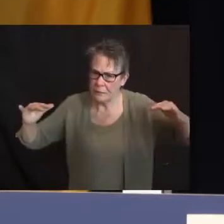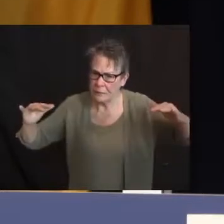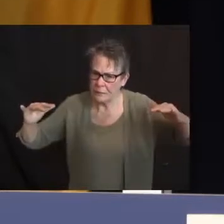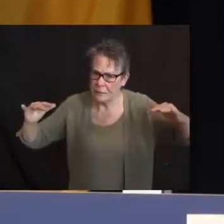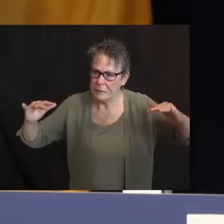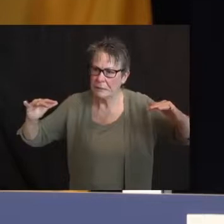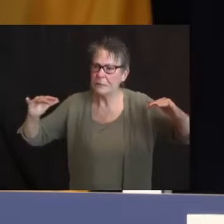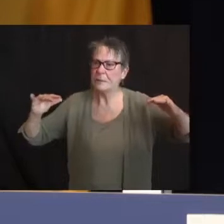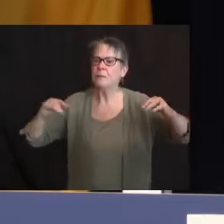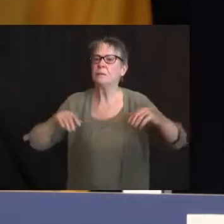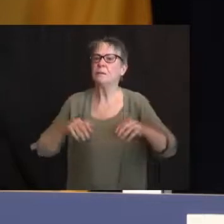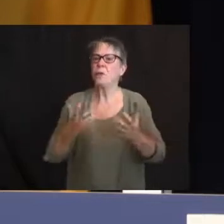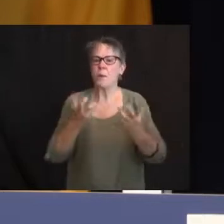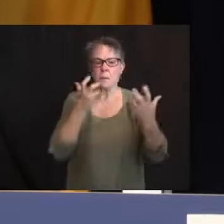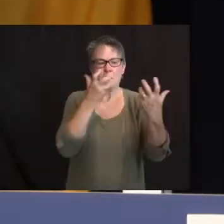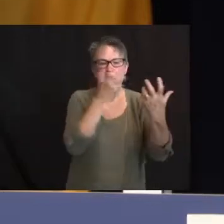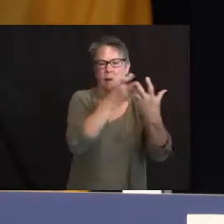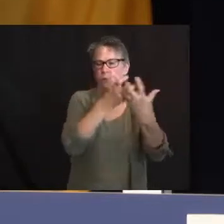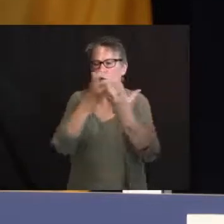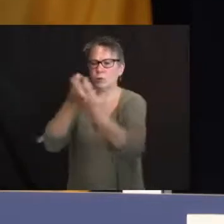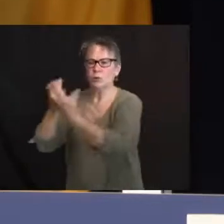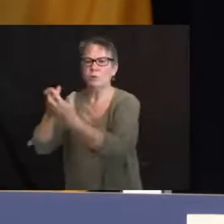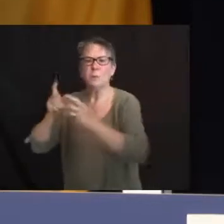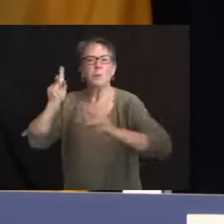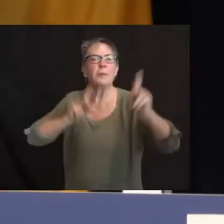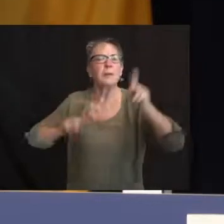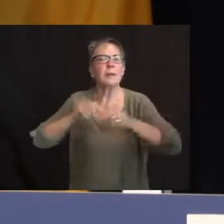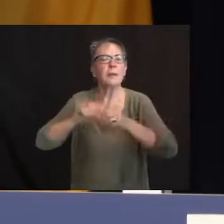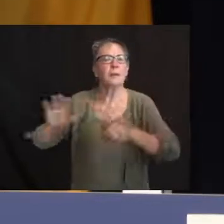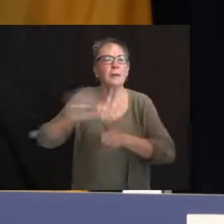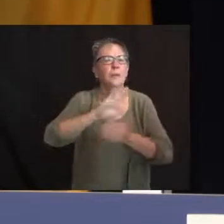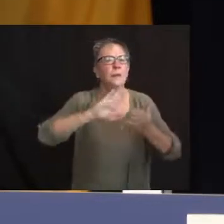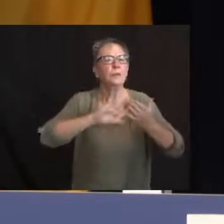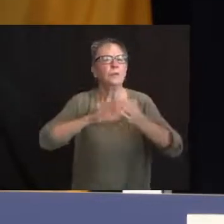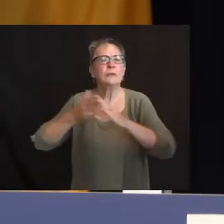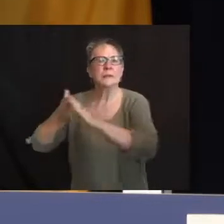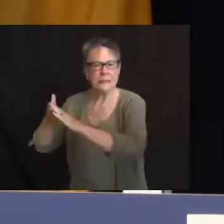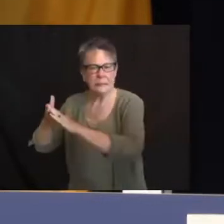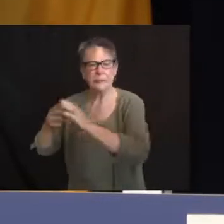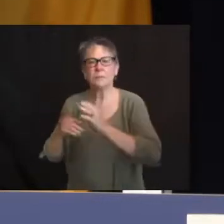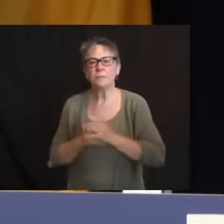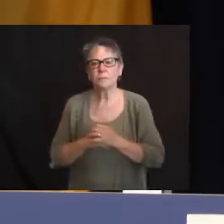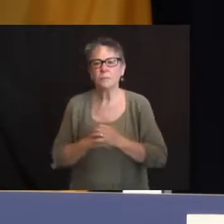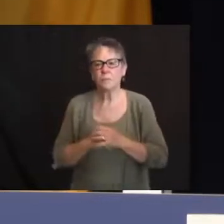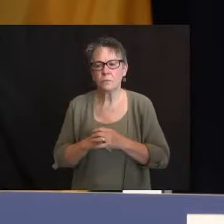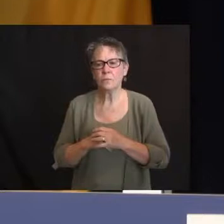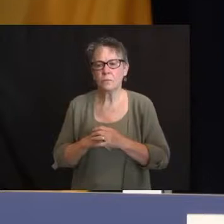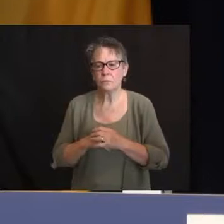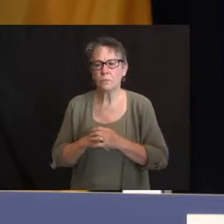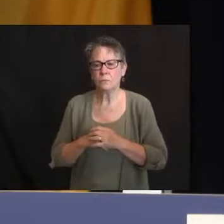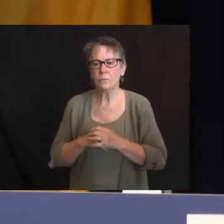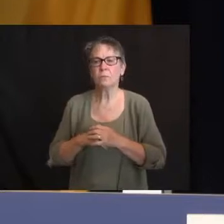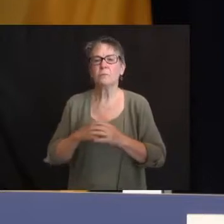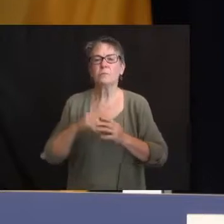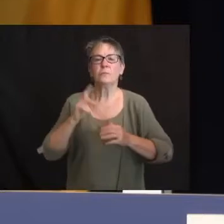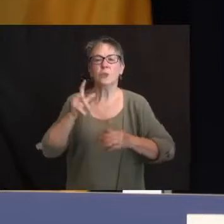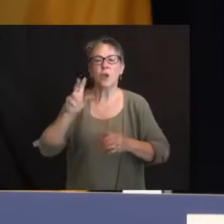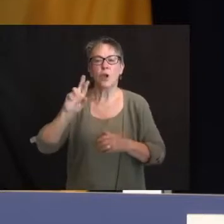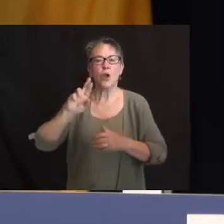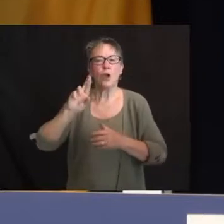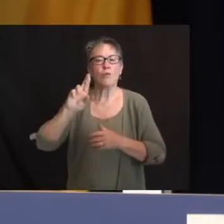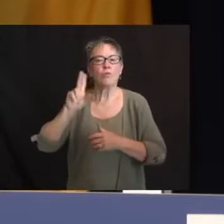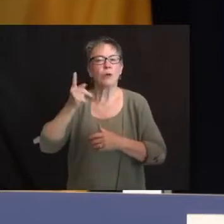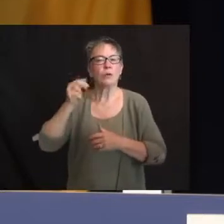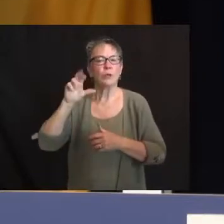wherever we need it. As the governor mentioned, the Rutgers School of Public Health is developing the contact tracing